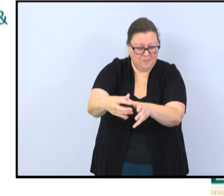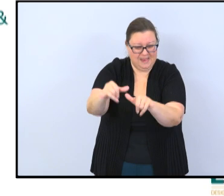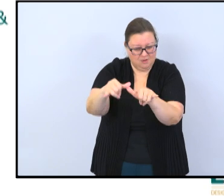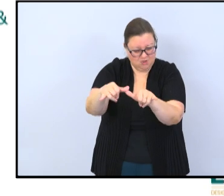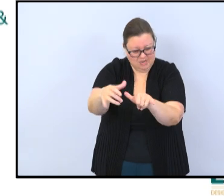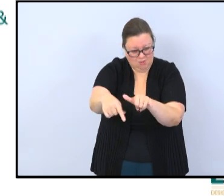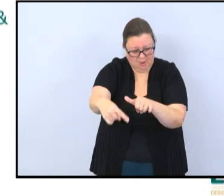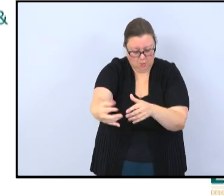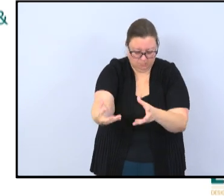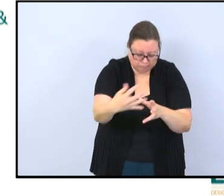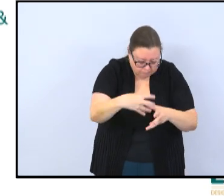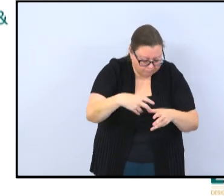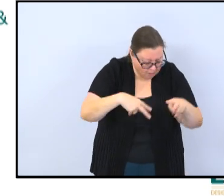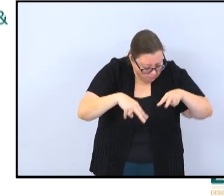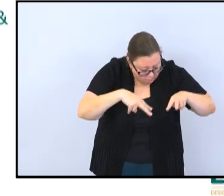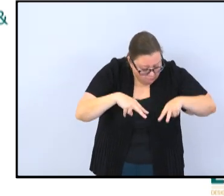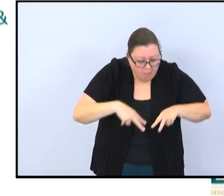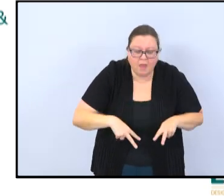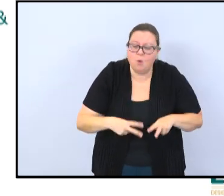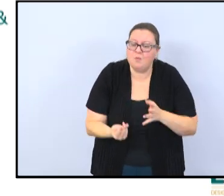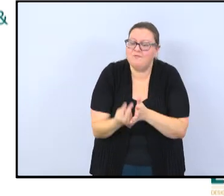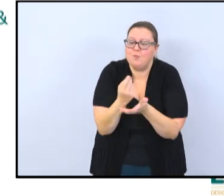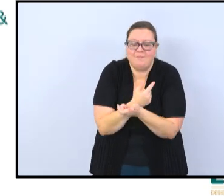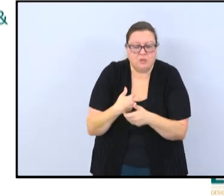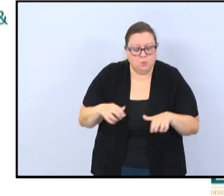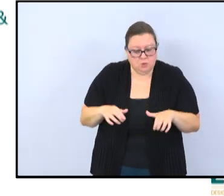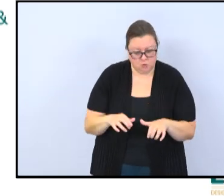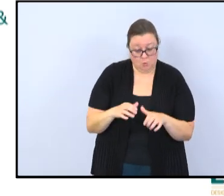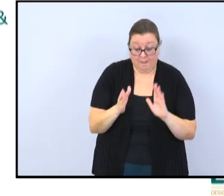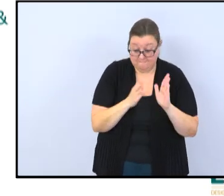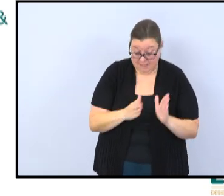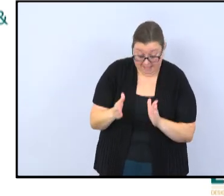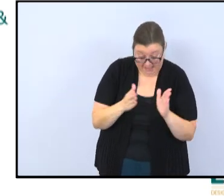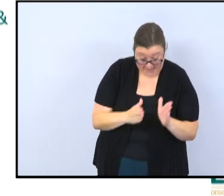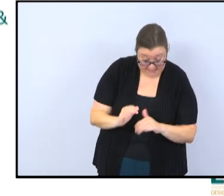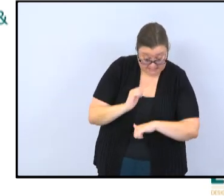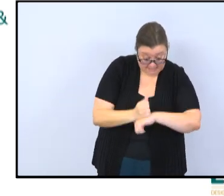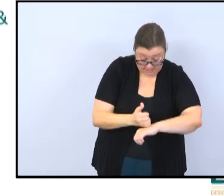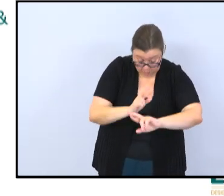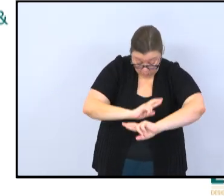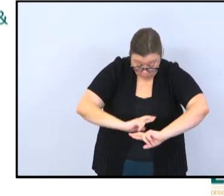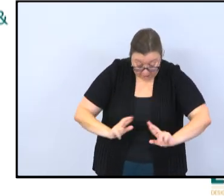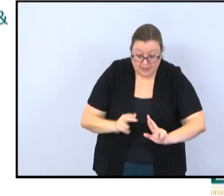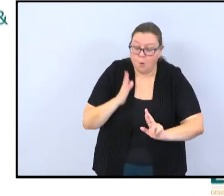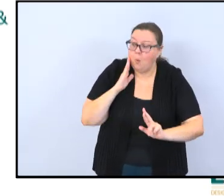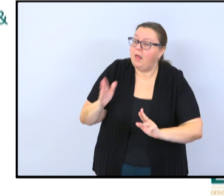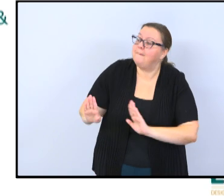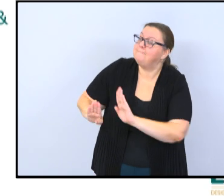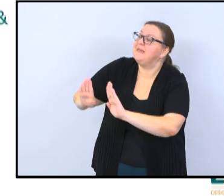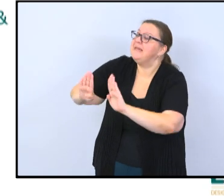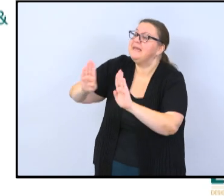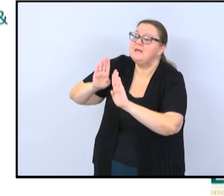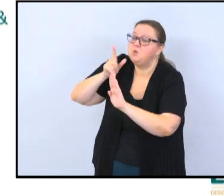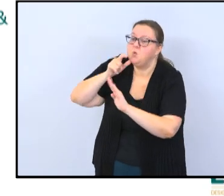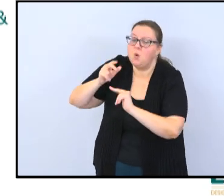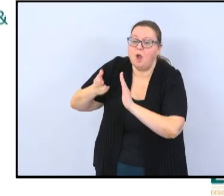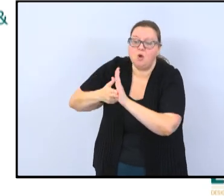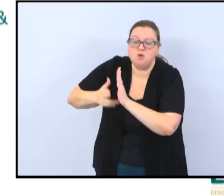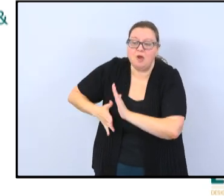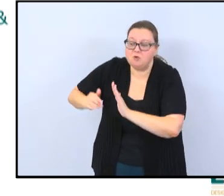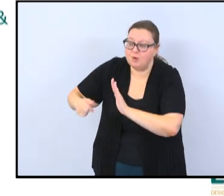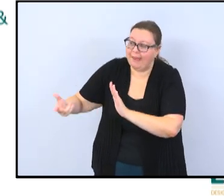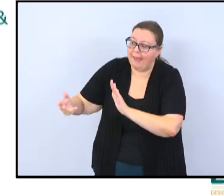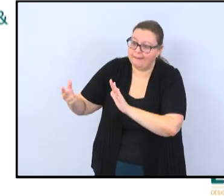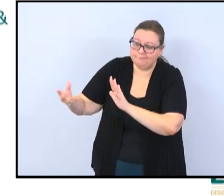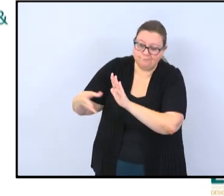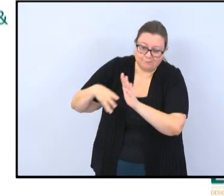the process. Once we get the plans bid, we'll do through a bidding process as y'all instruct us to do. We can use whatever method y'all want